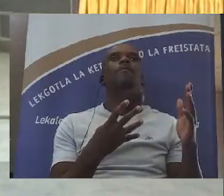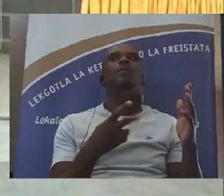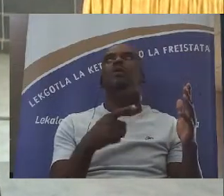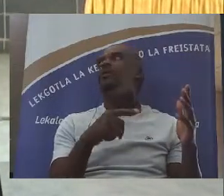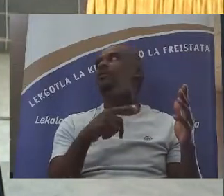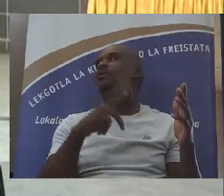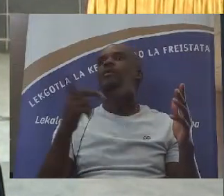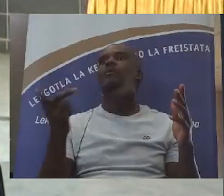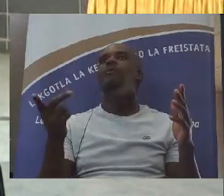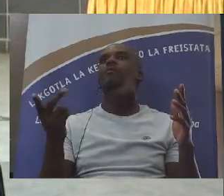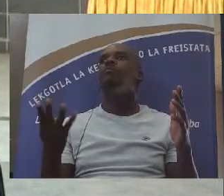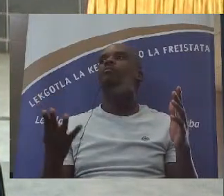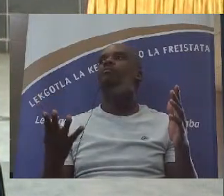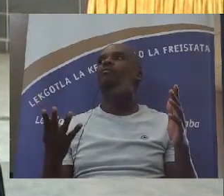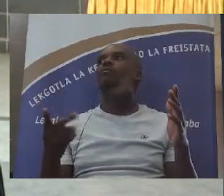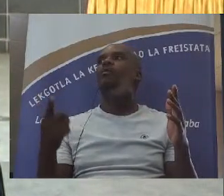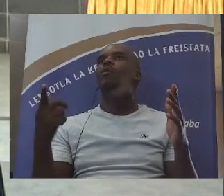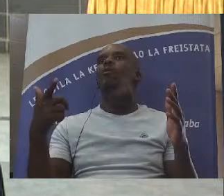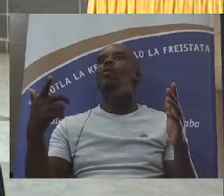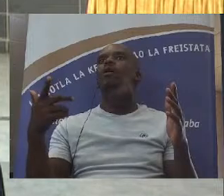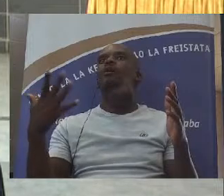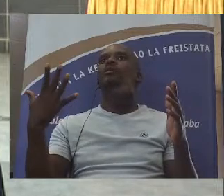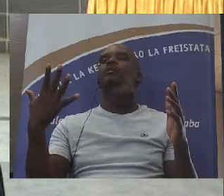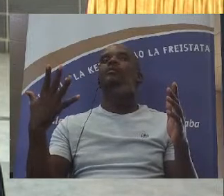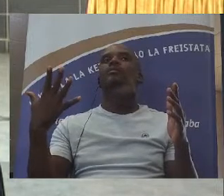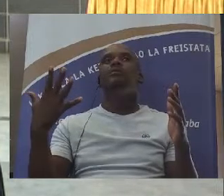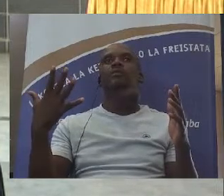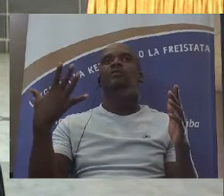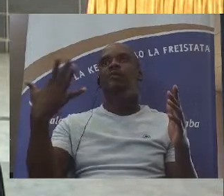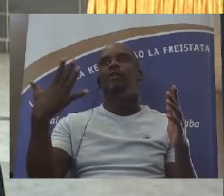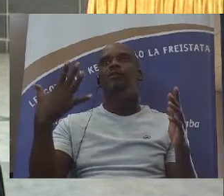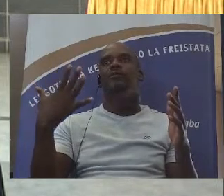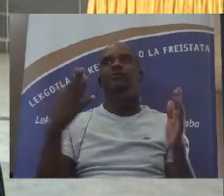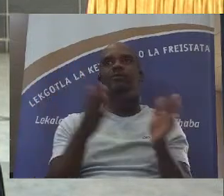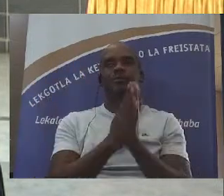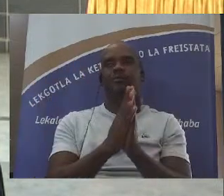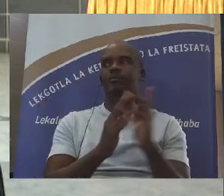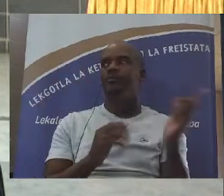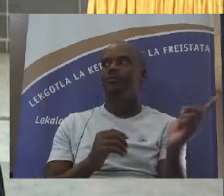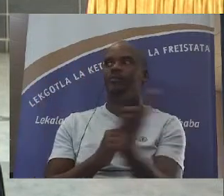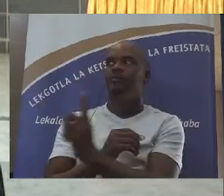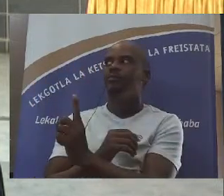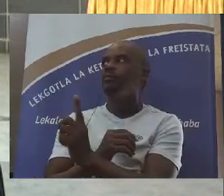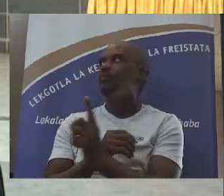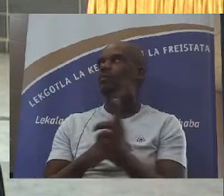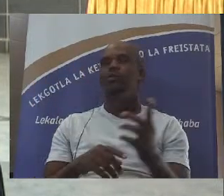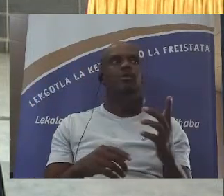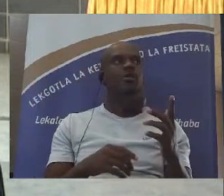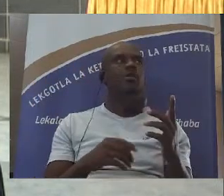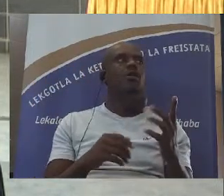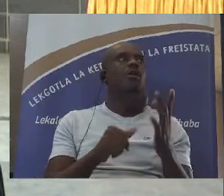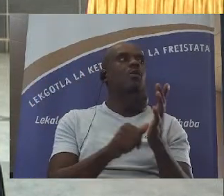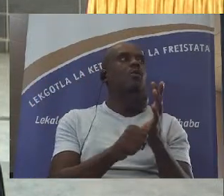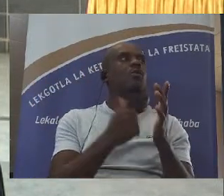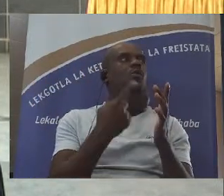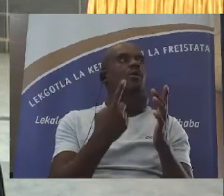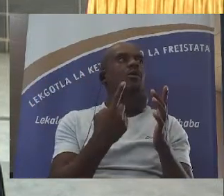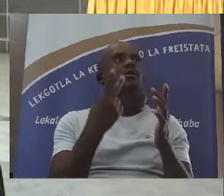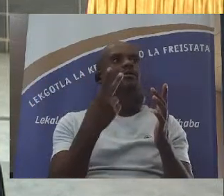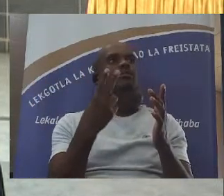Kamo, is there anyone? 5. Ke kopa le tle mona he le tlo bua, o tla ya jwalo ka o